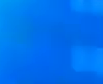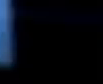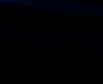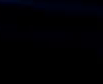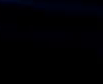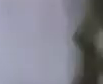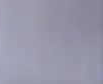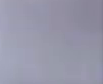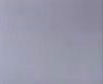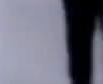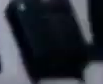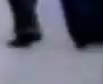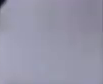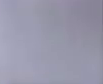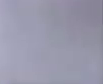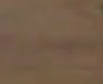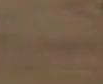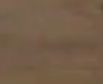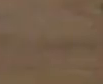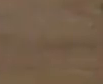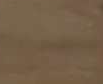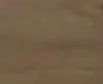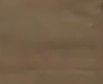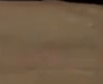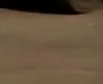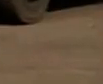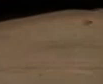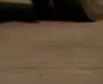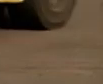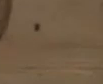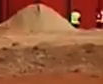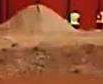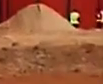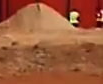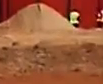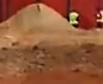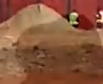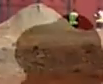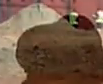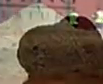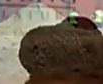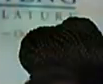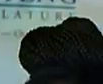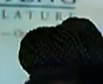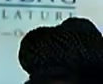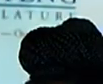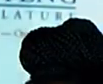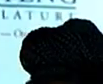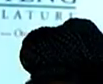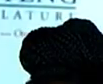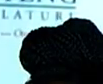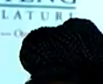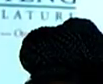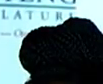the Gauteng government is also supporting researchers in various universities to promote innovation, research,